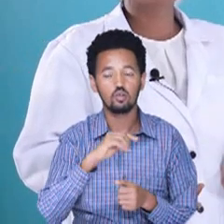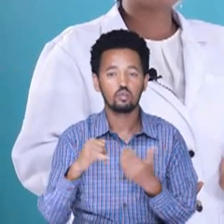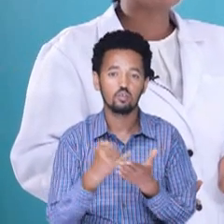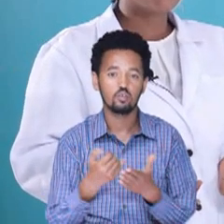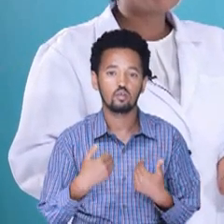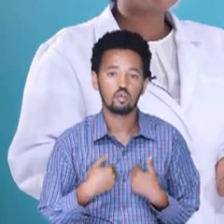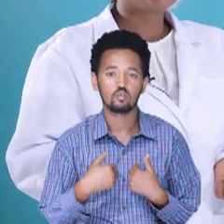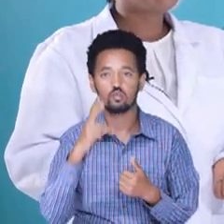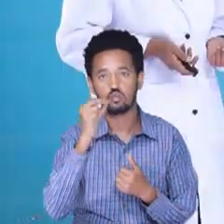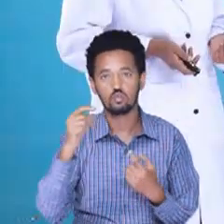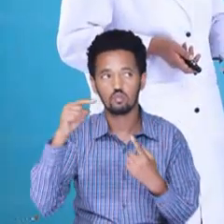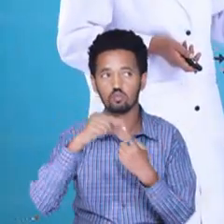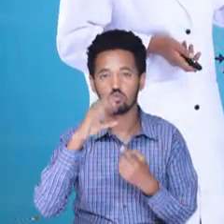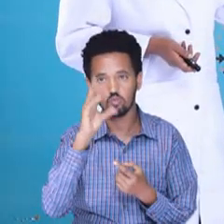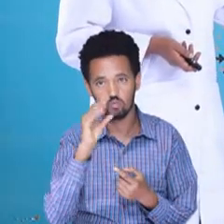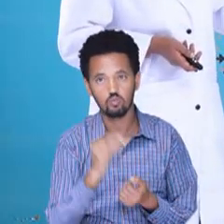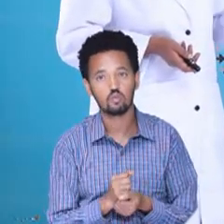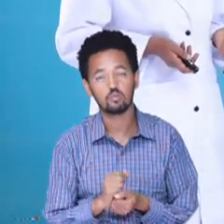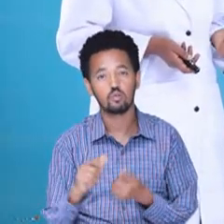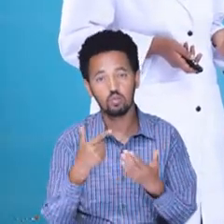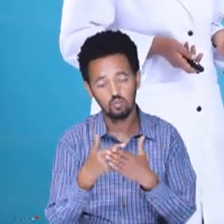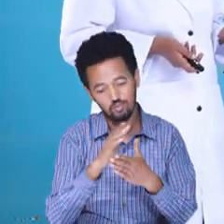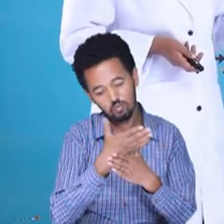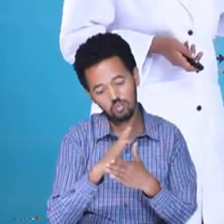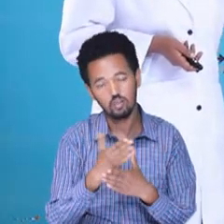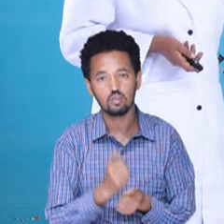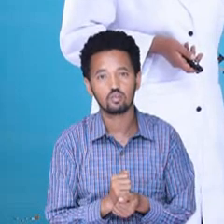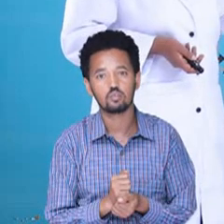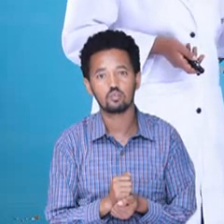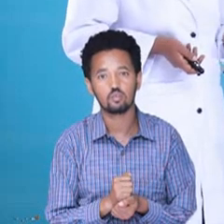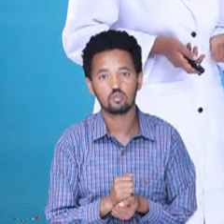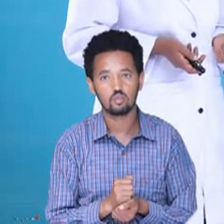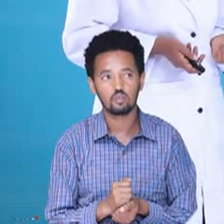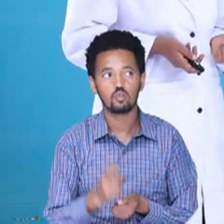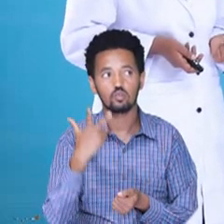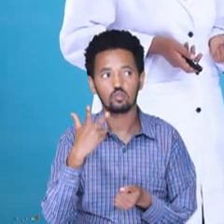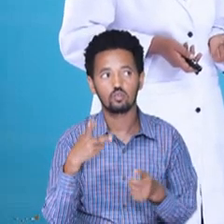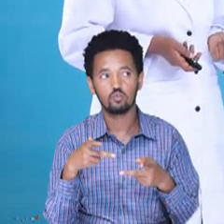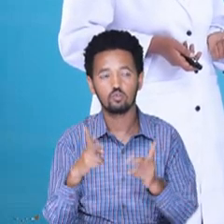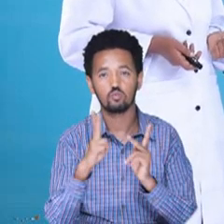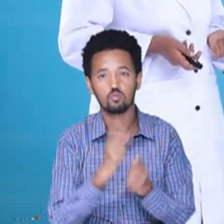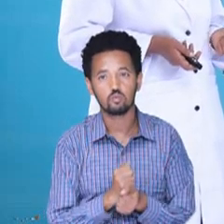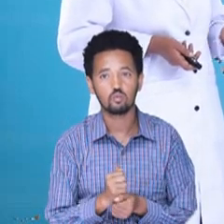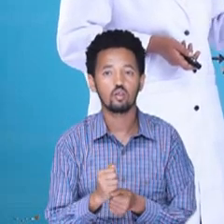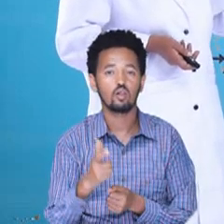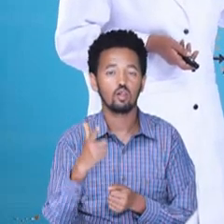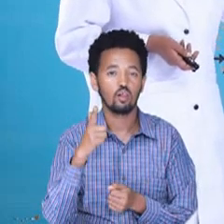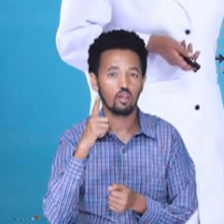13 to 50 meter height. And middle layers made up of tree ferns,